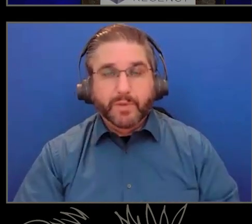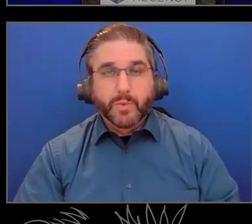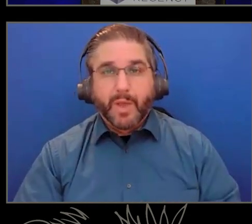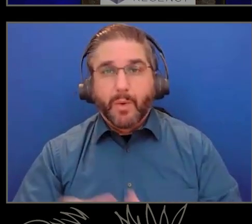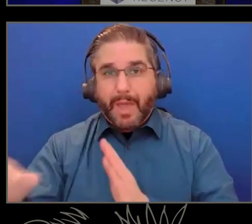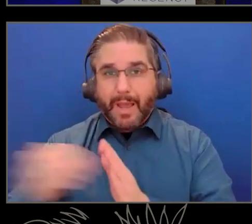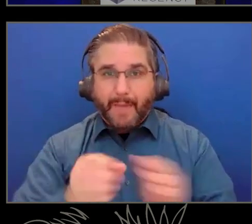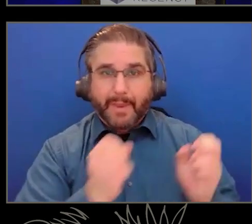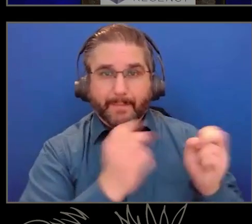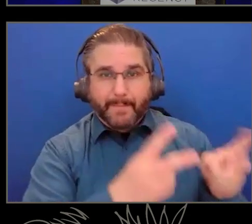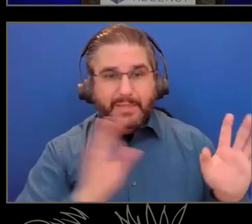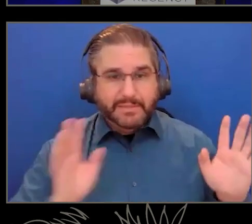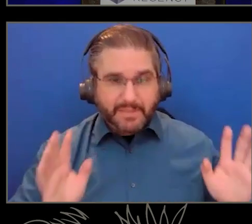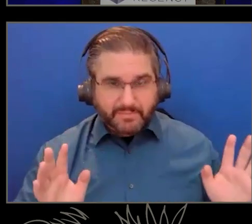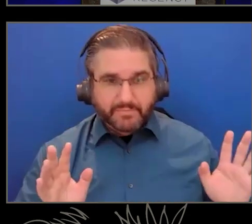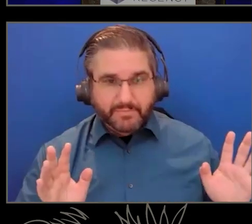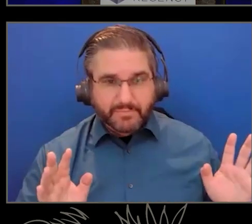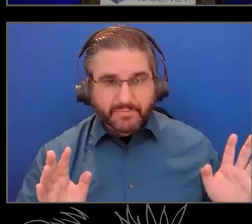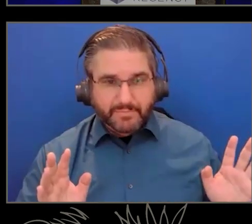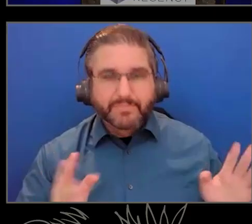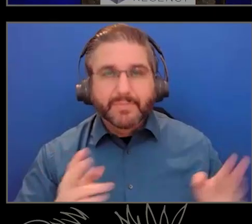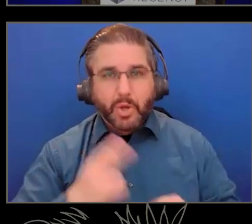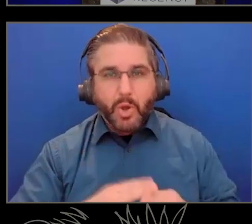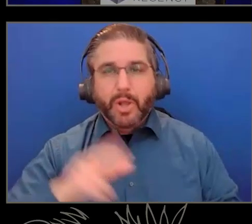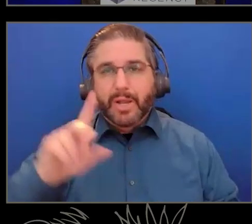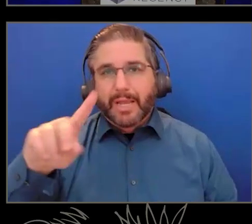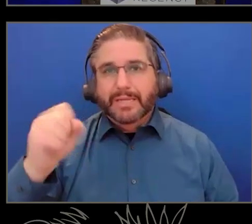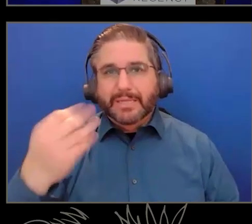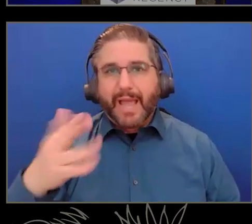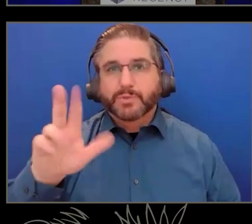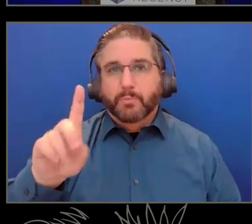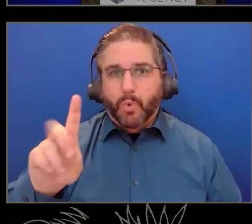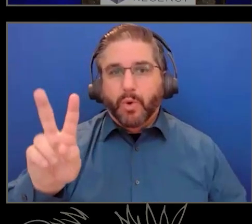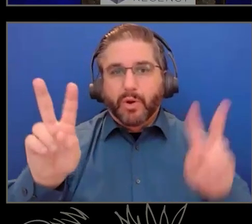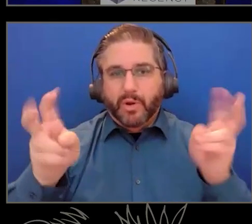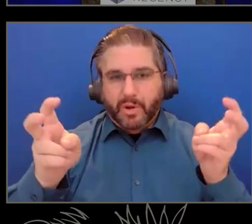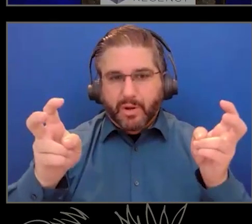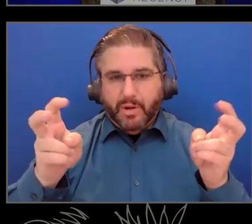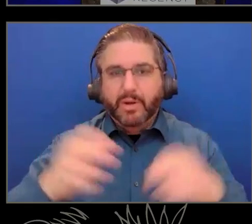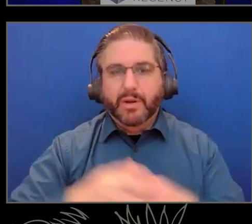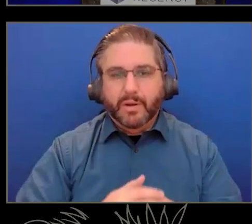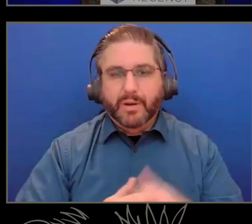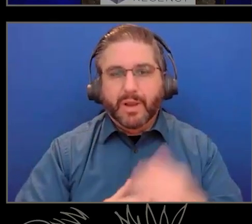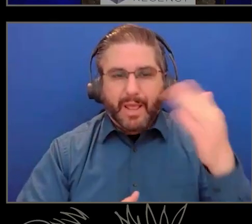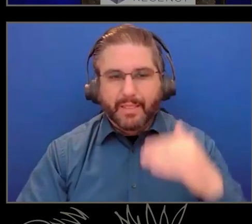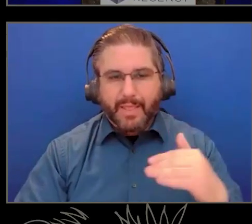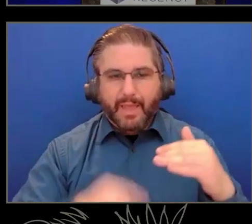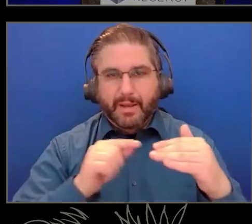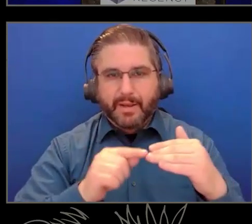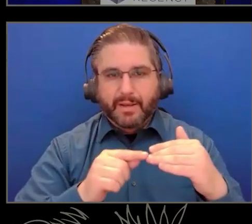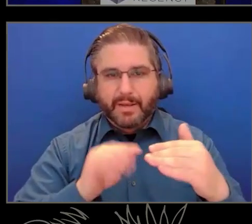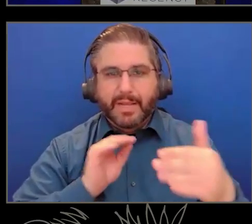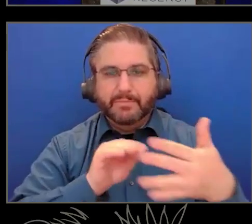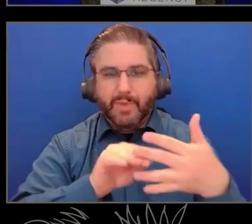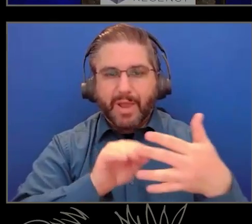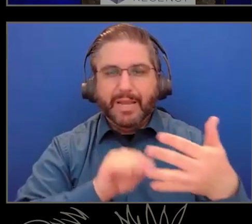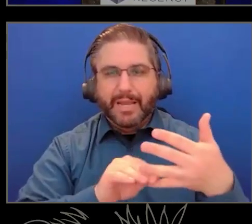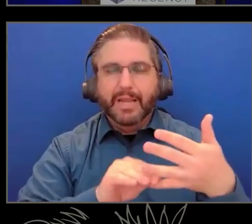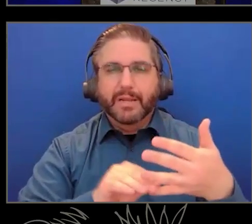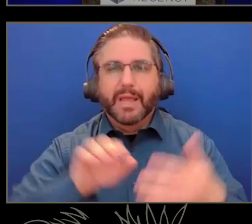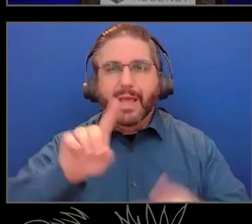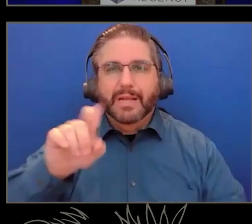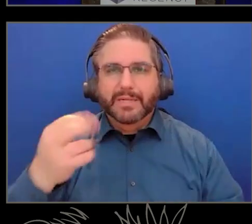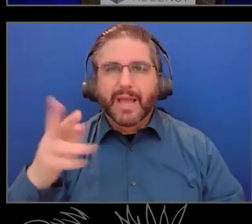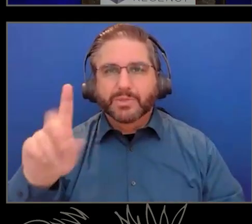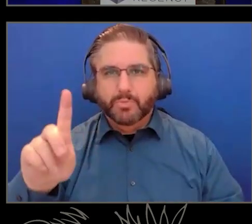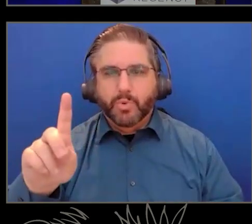thing, but this time it'll just be called dashboard. And here we're going to spread in these dashboard routes. And so